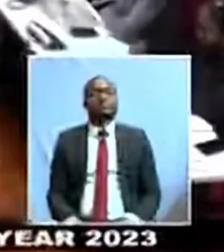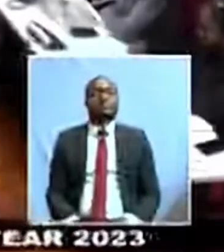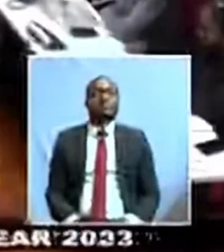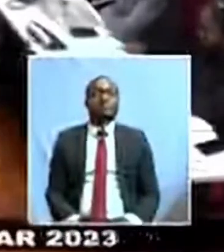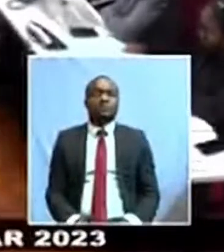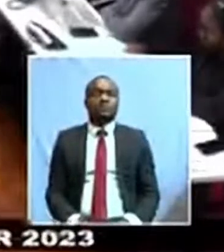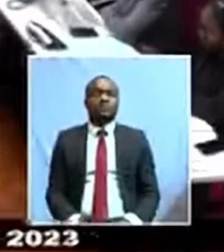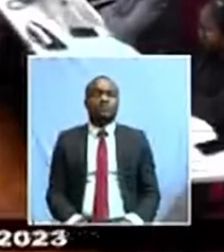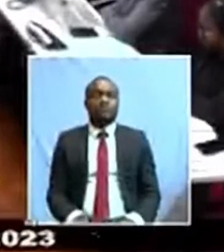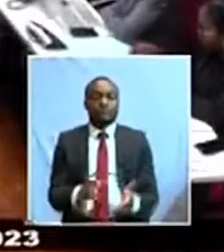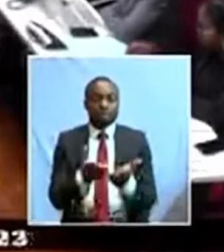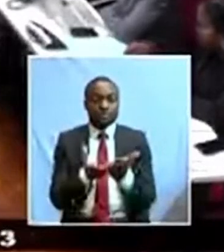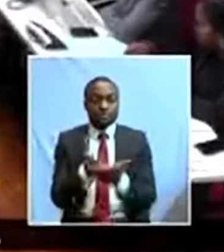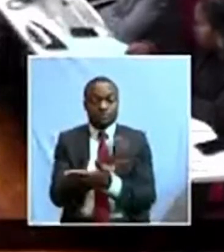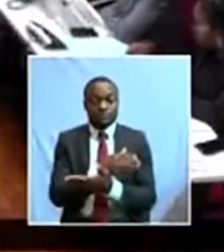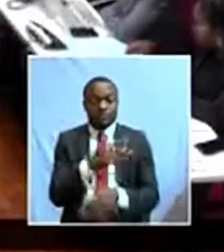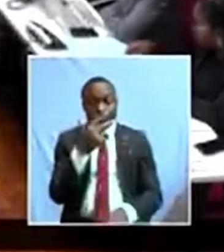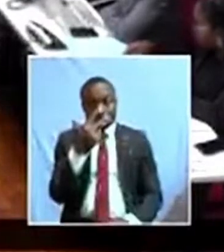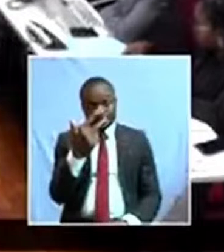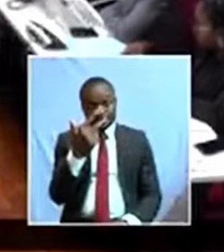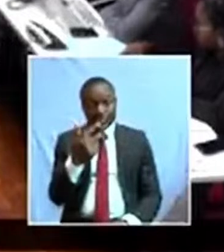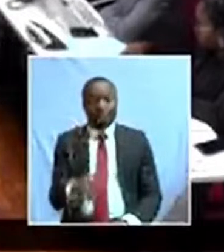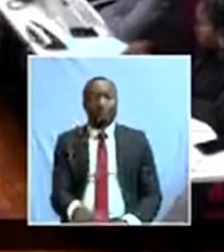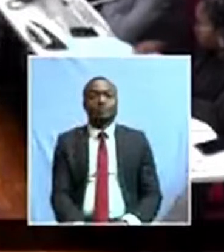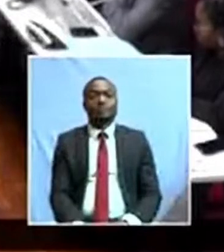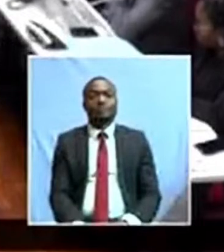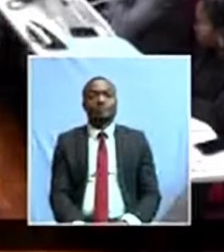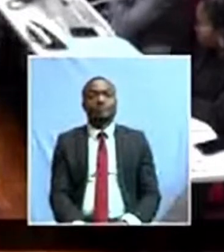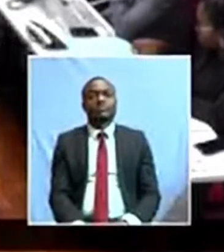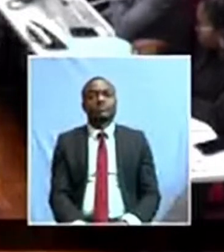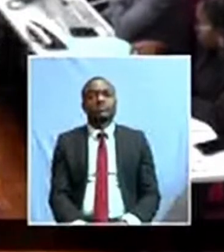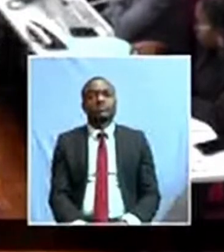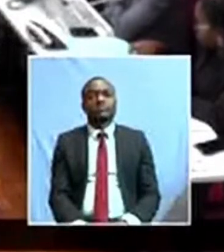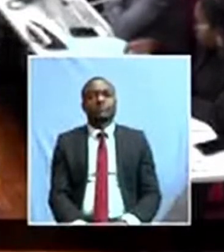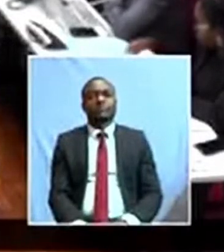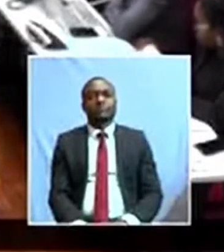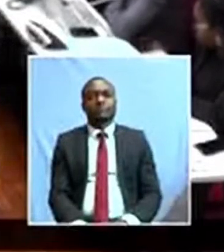We go to page 3. Page 3.